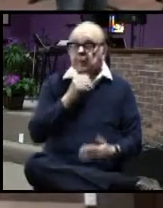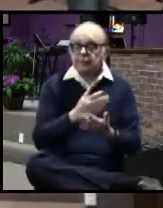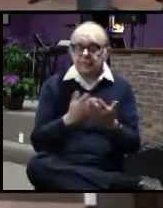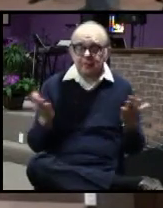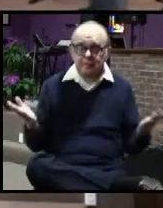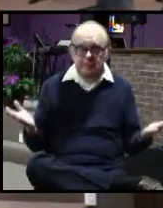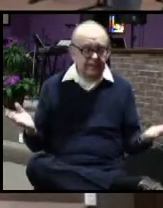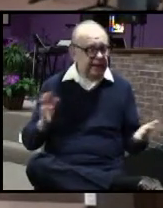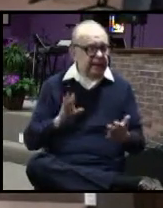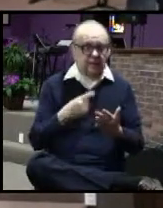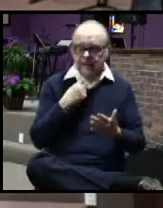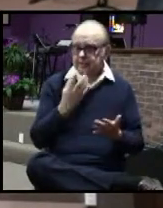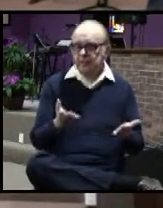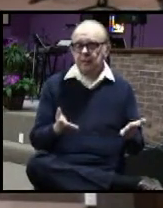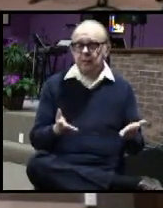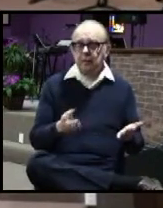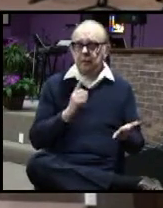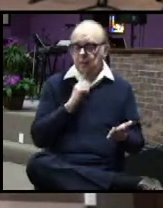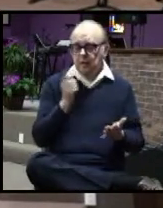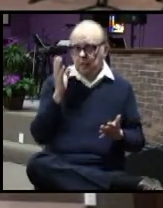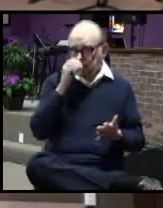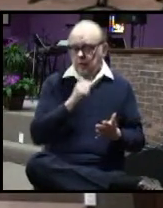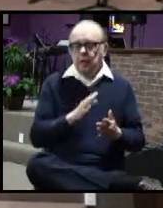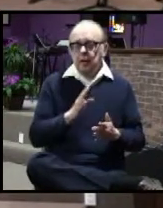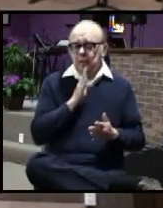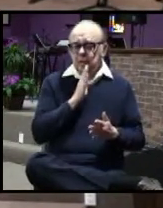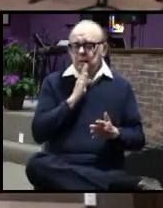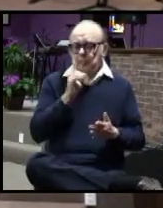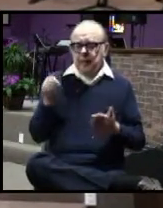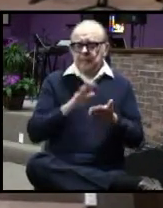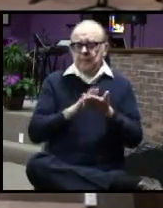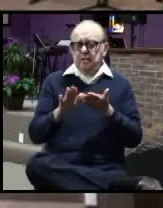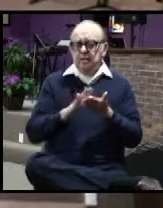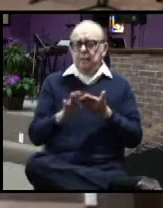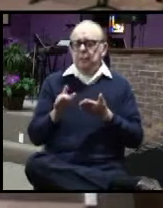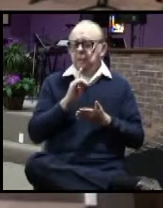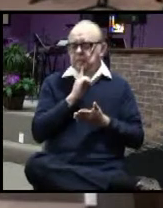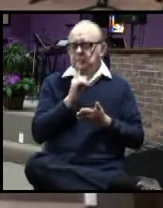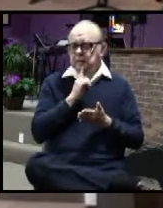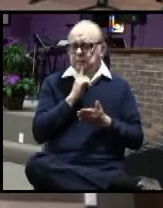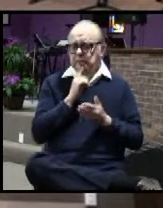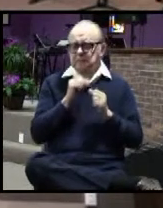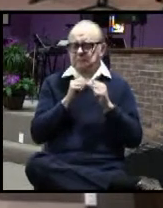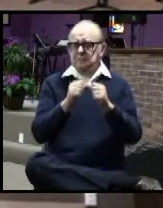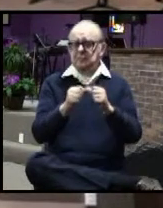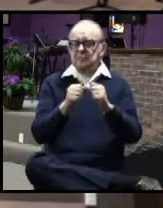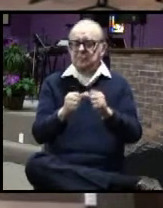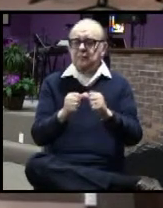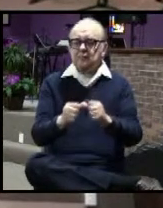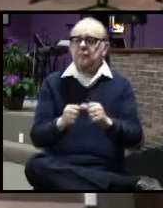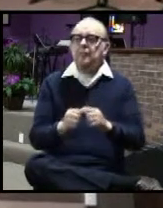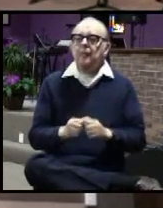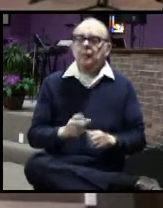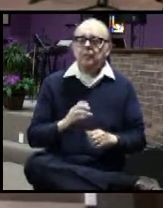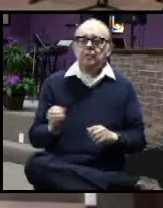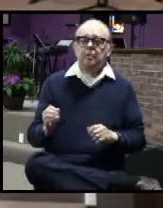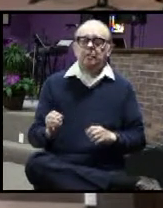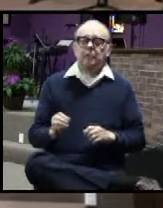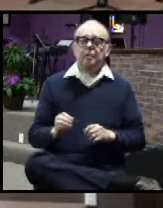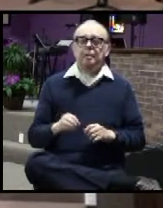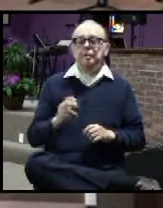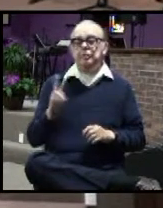say. You really missed it. He talked about forgiveness. He talked about endurance. And the other two, I can't